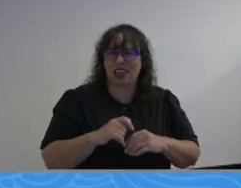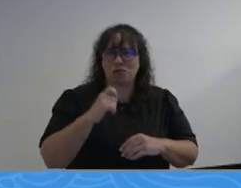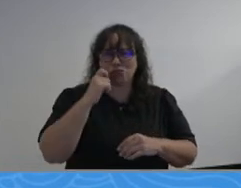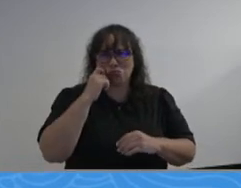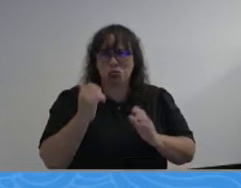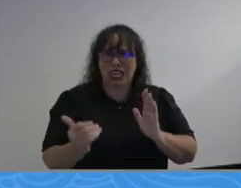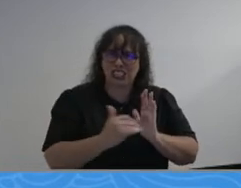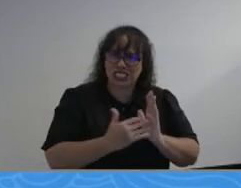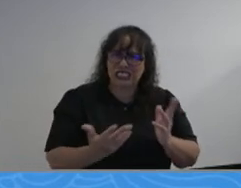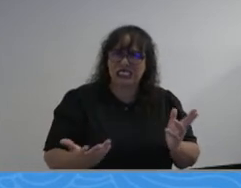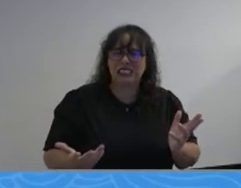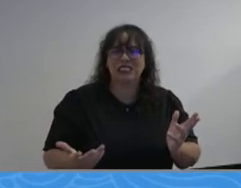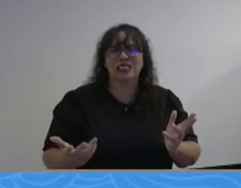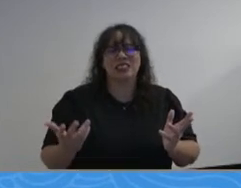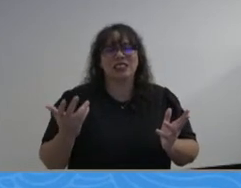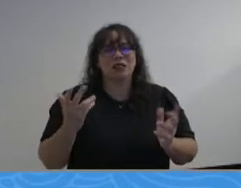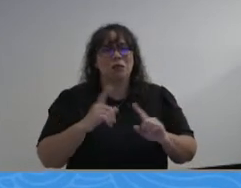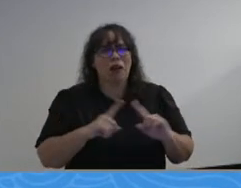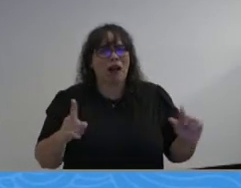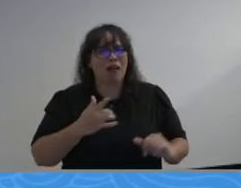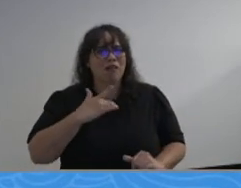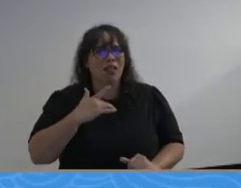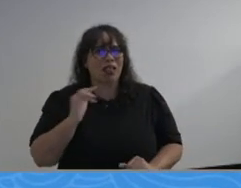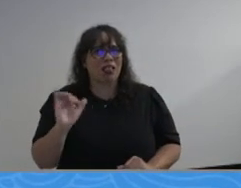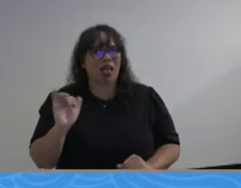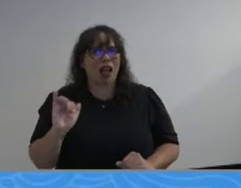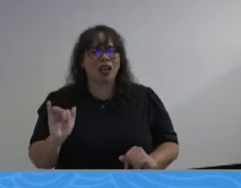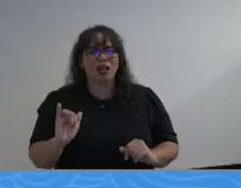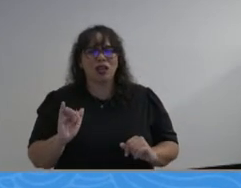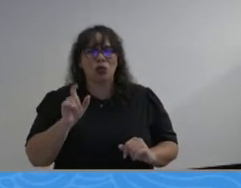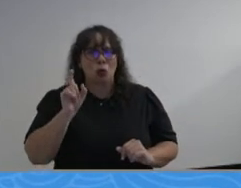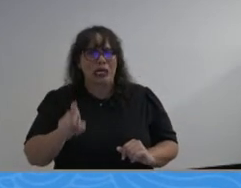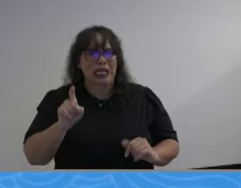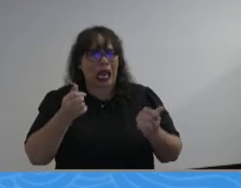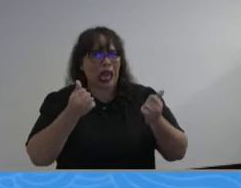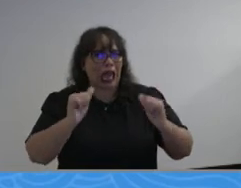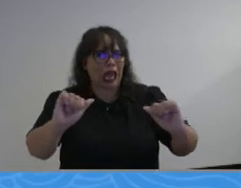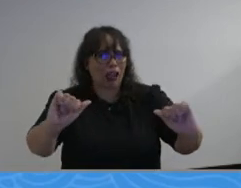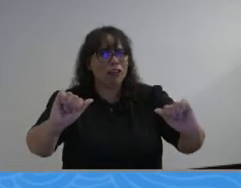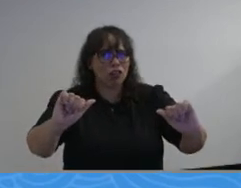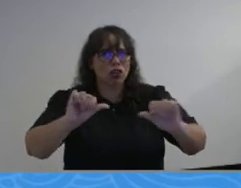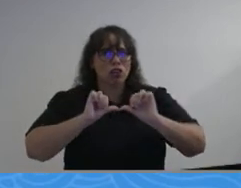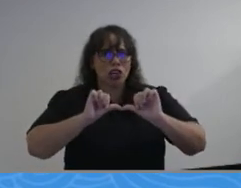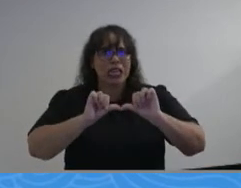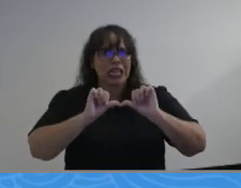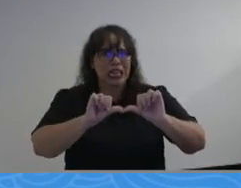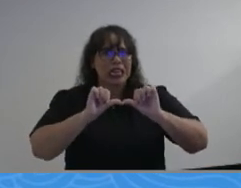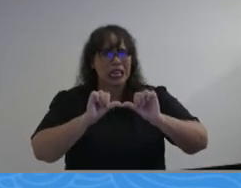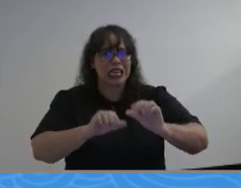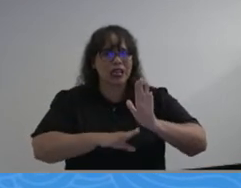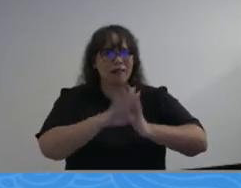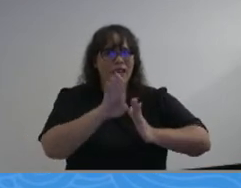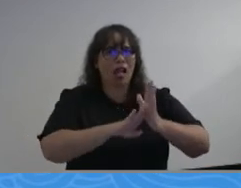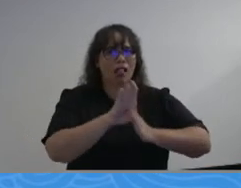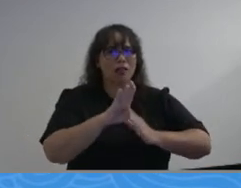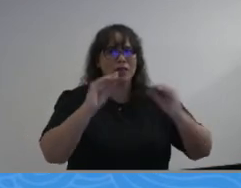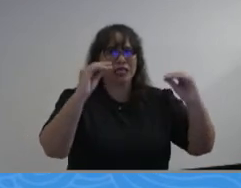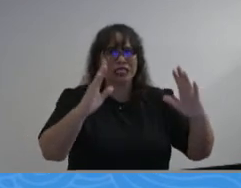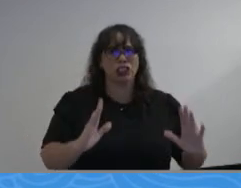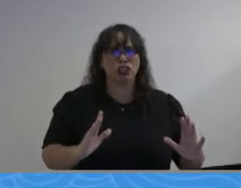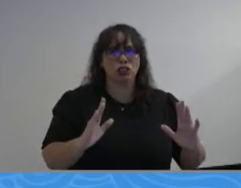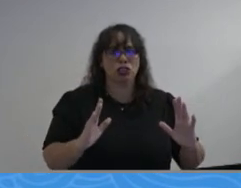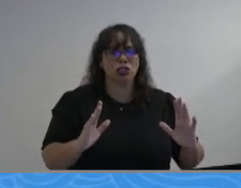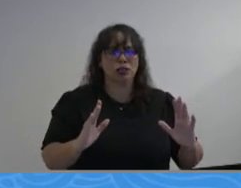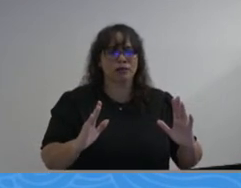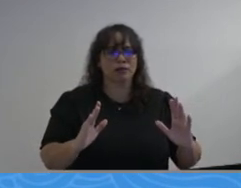prejudice, racism. But I feel like we need a concerted effort to continually develop our teachers with